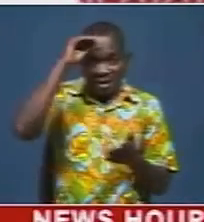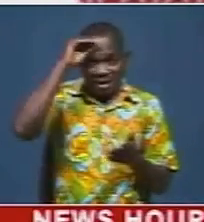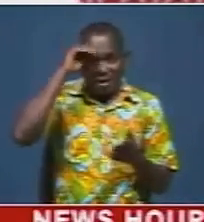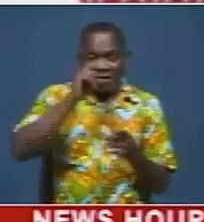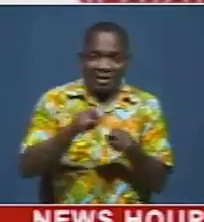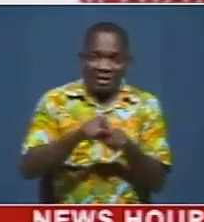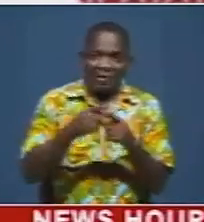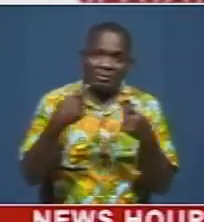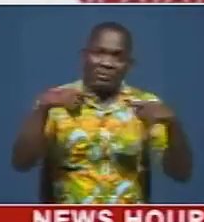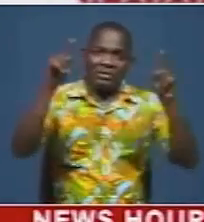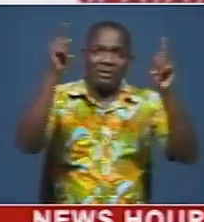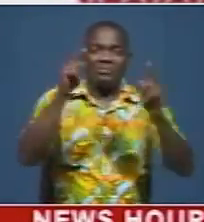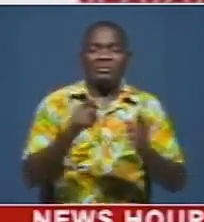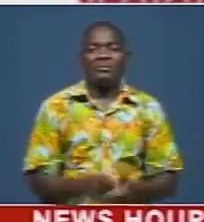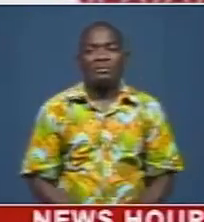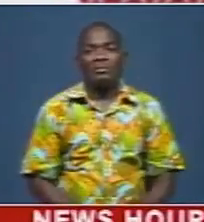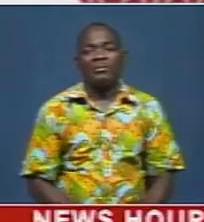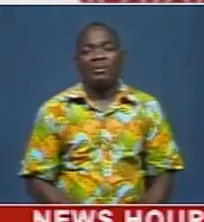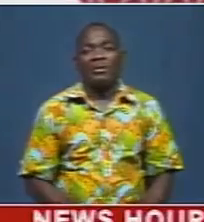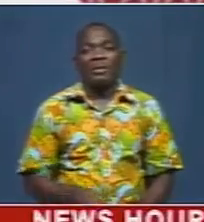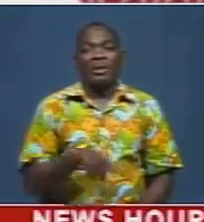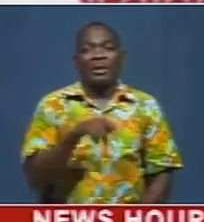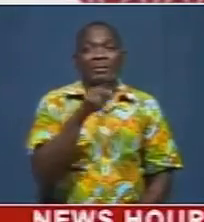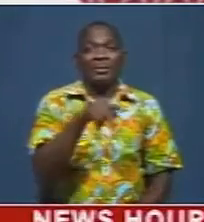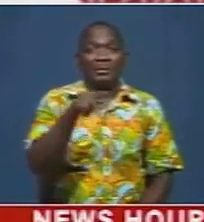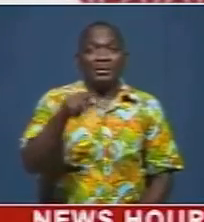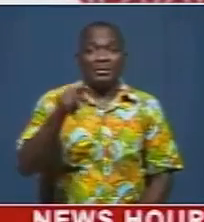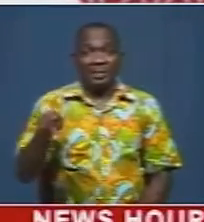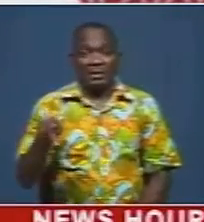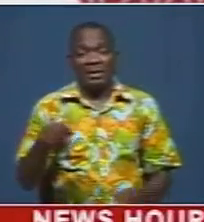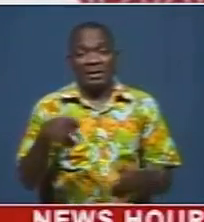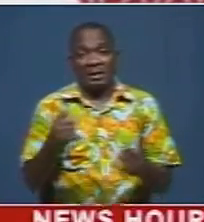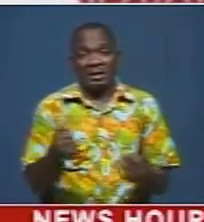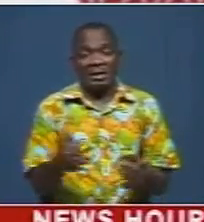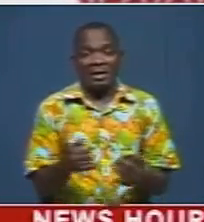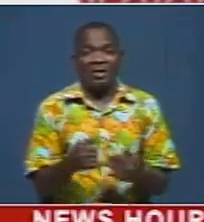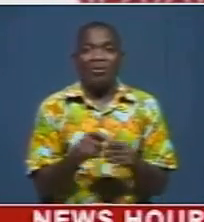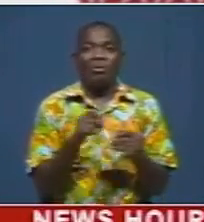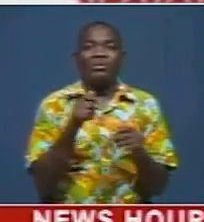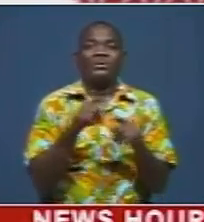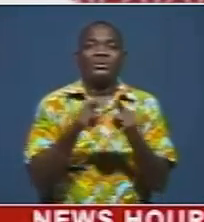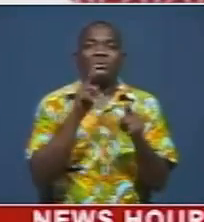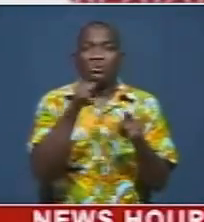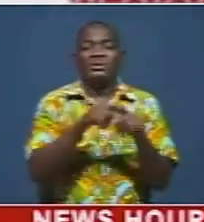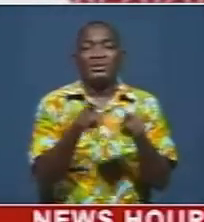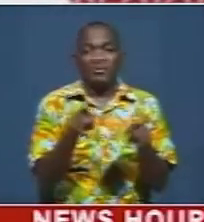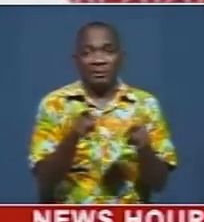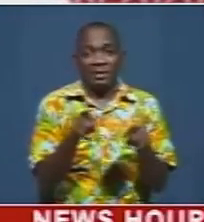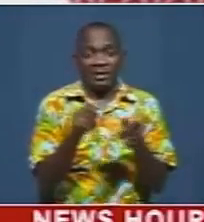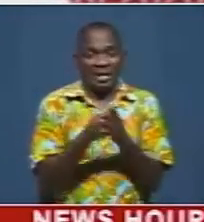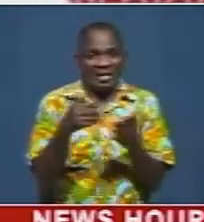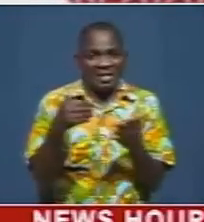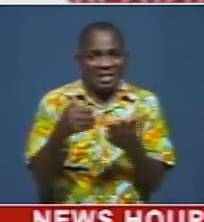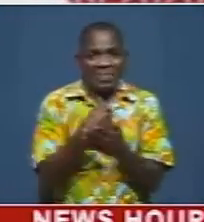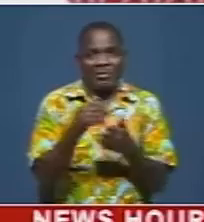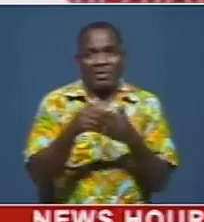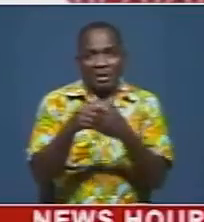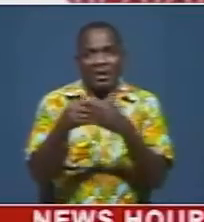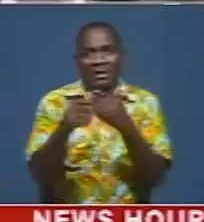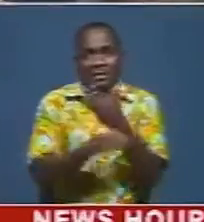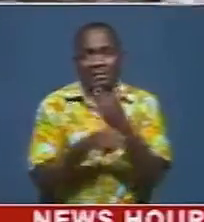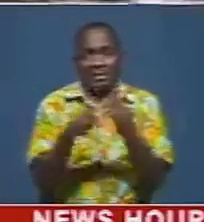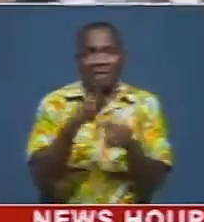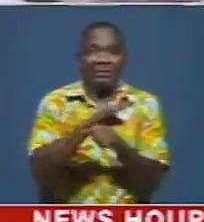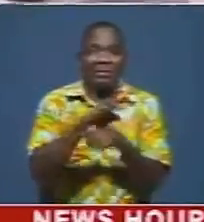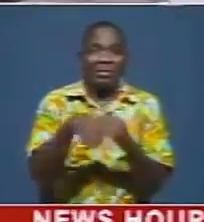succeed. The Progressive People's Party is different. it is the new kind of leadership. She called